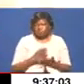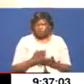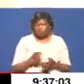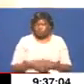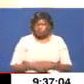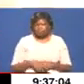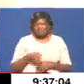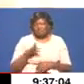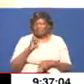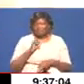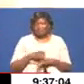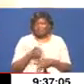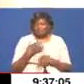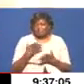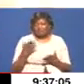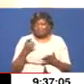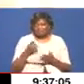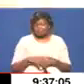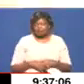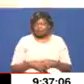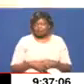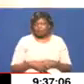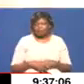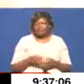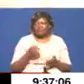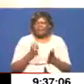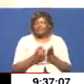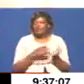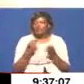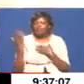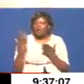item. Where is that maize going?